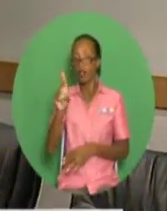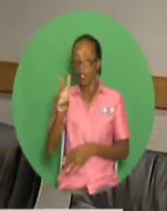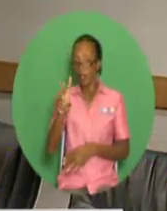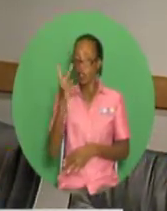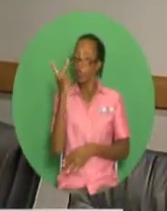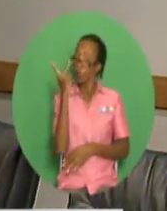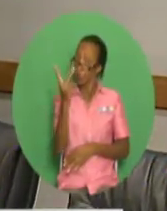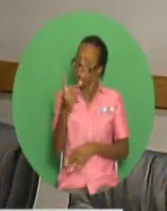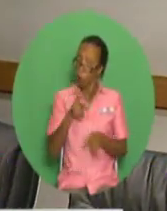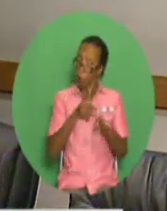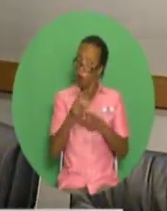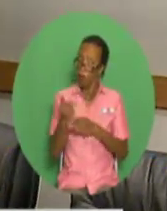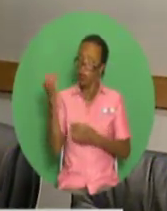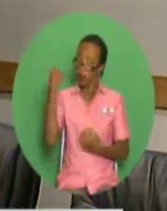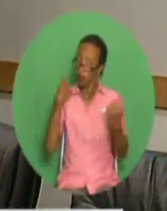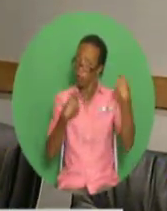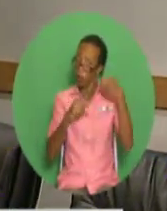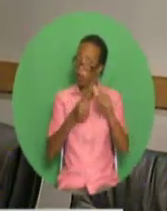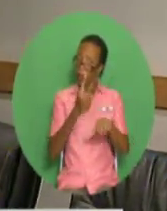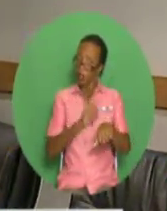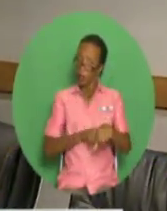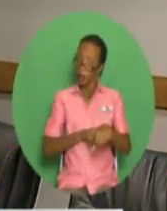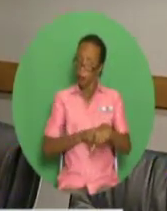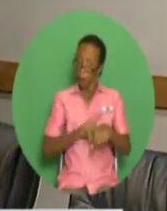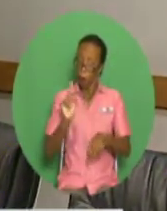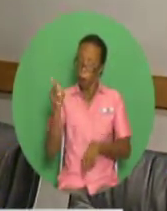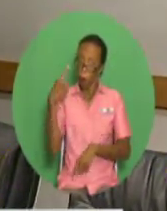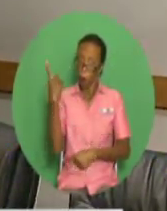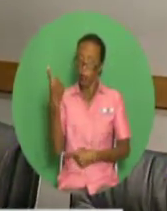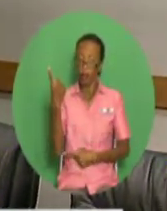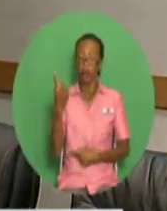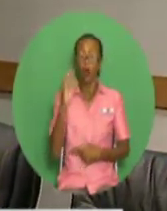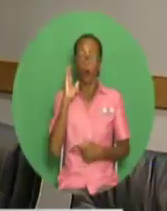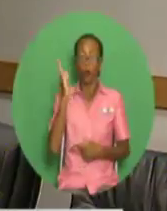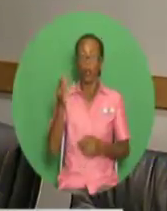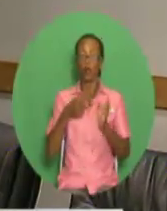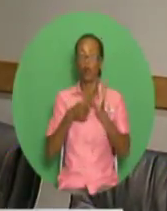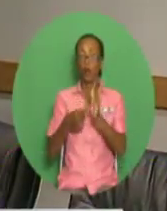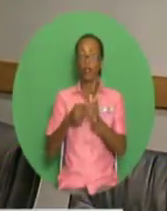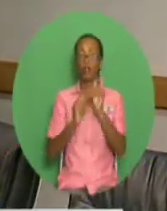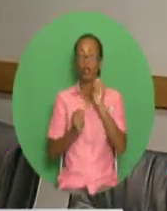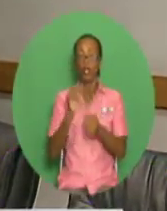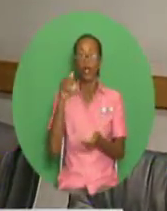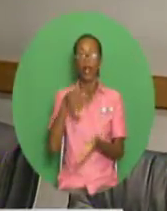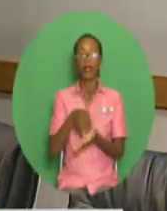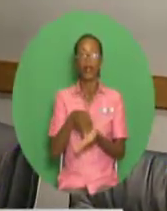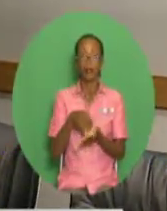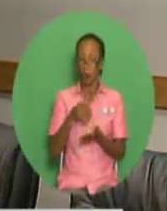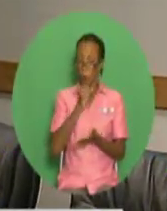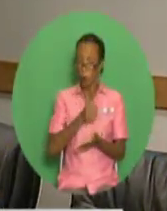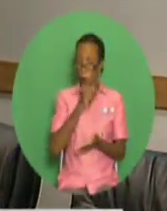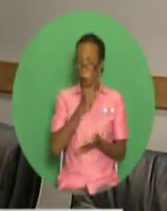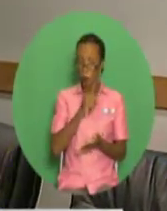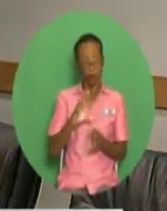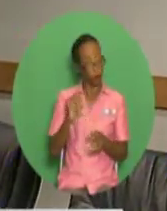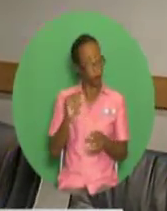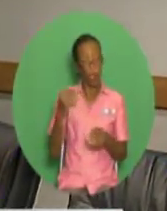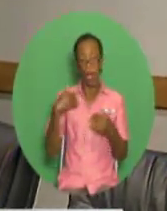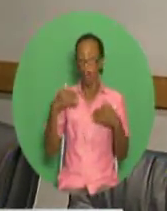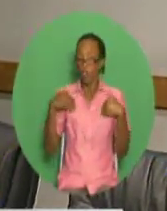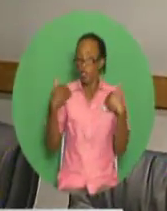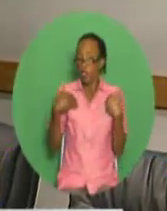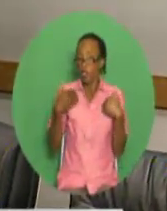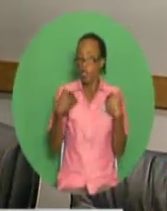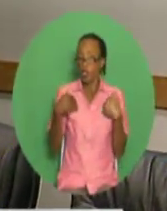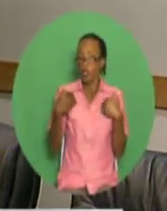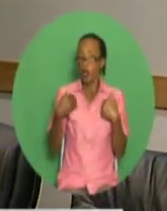2 professionals in bodybuilding that they got their cards, and they're going on to represent us. It is not only the older ones, Madam Speaker, there are young ones as well.